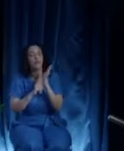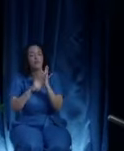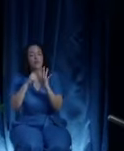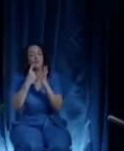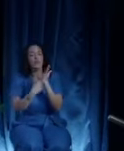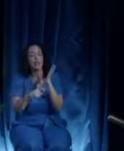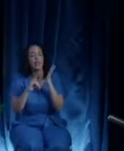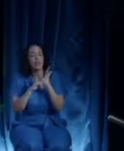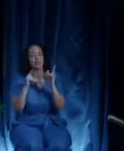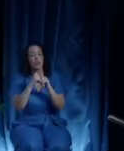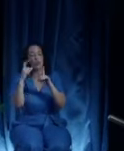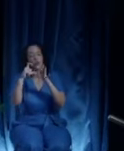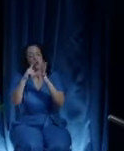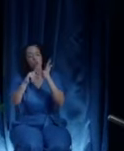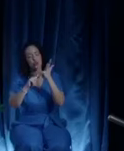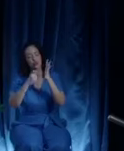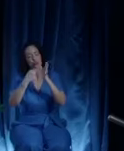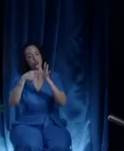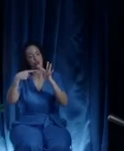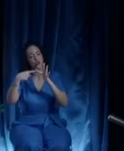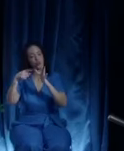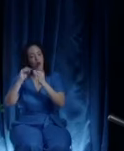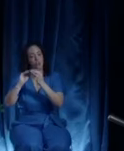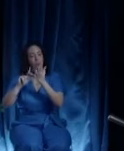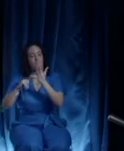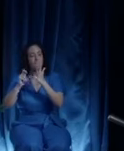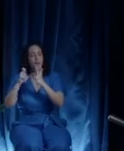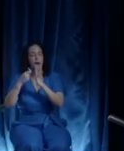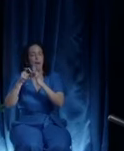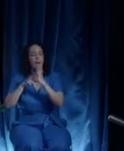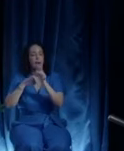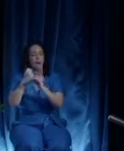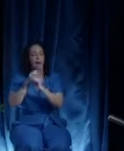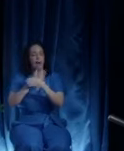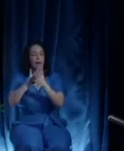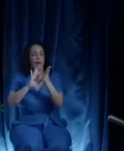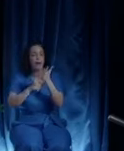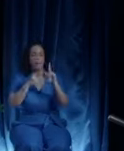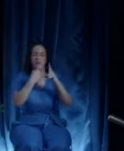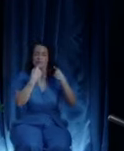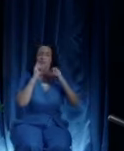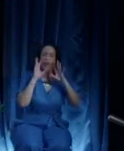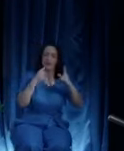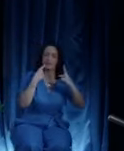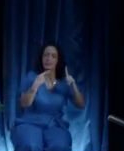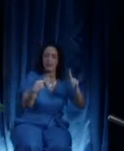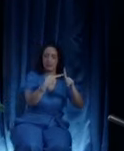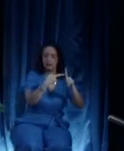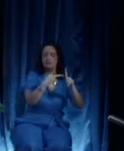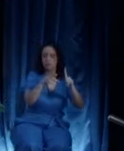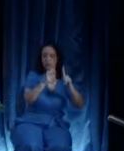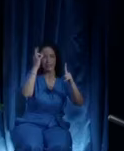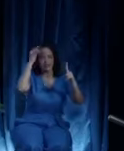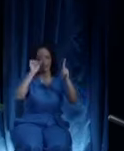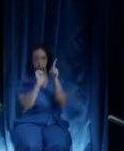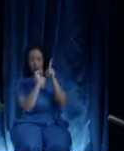is this famous line that James uses in 1617, speaking formally to his Privy Council